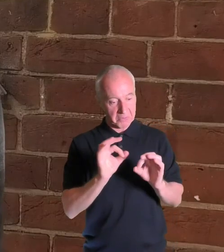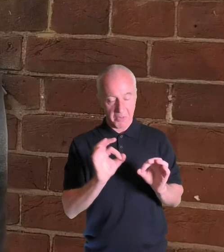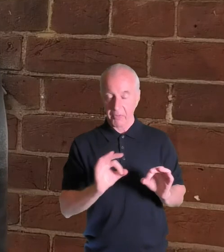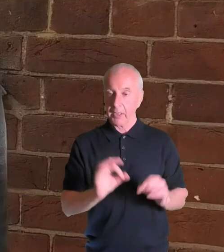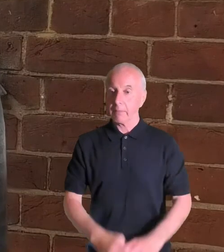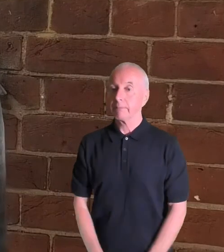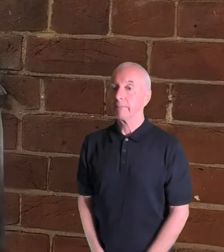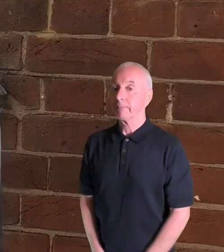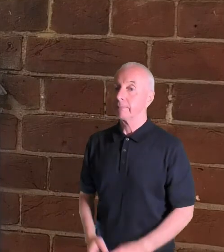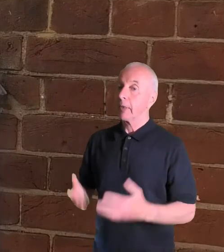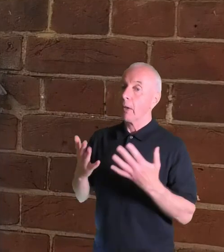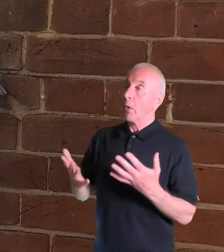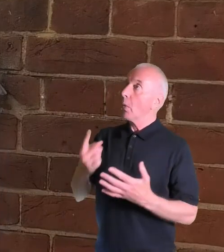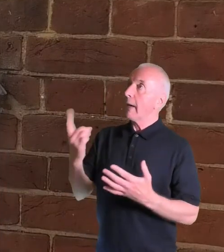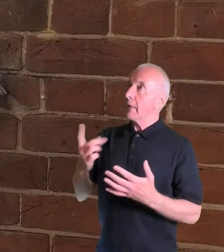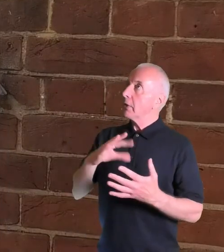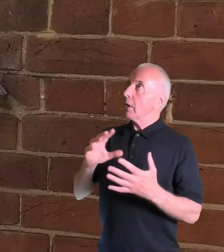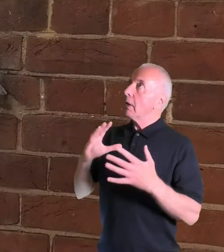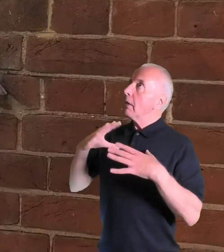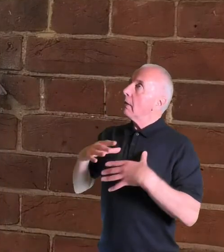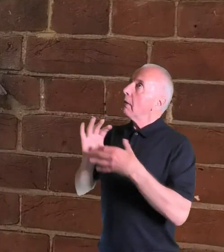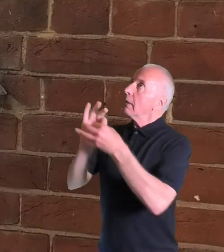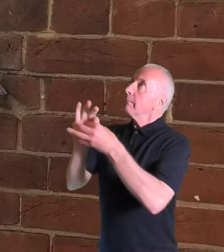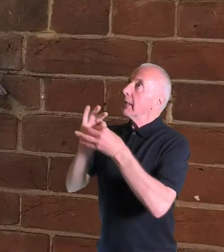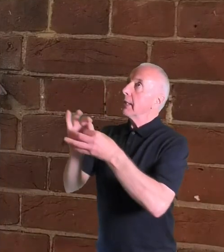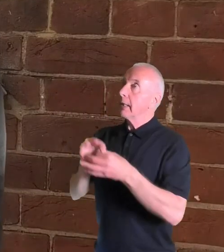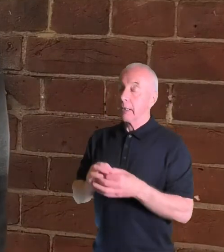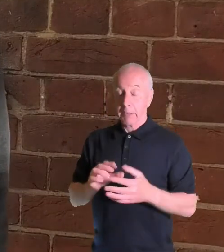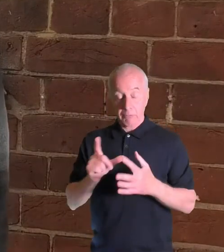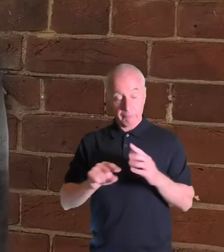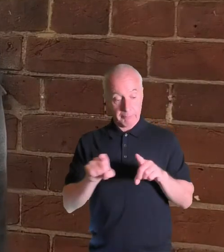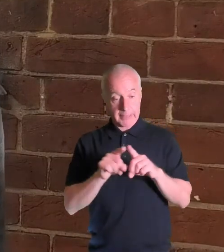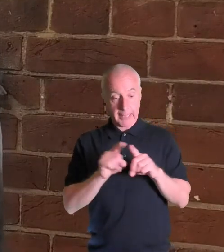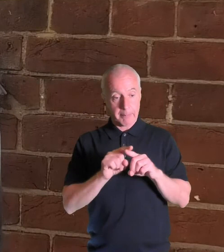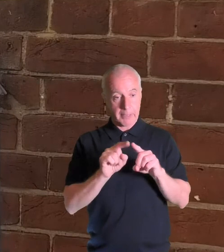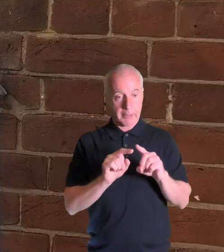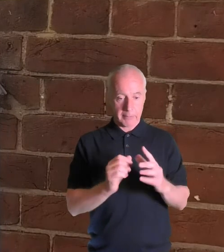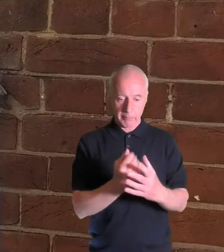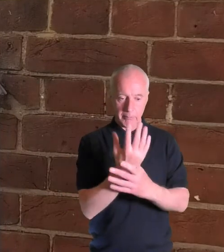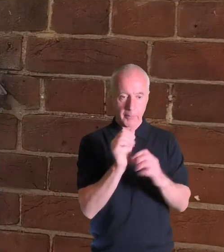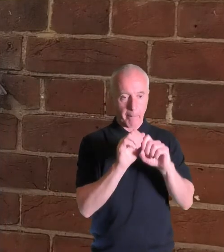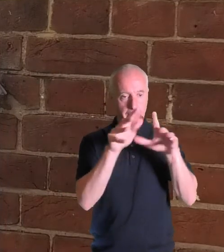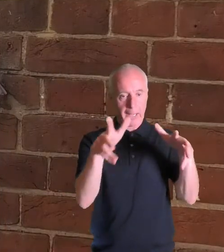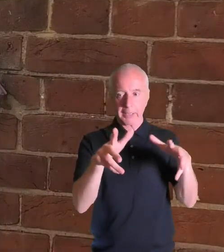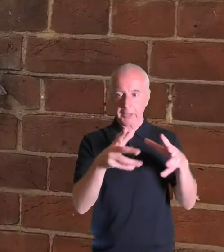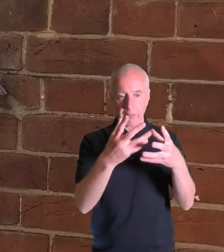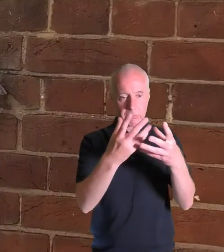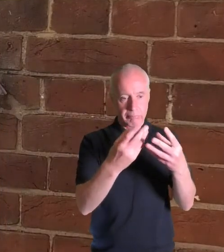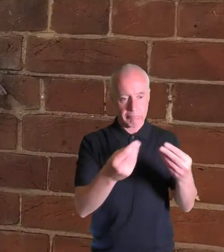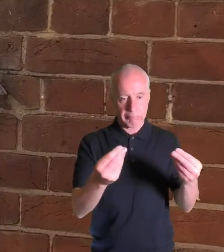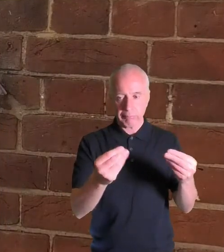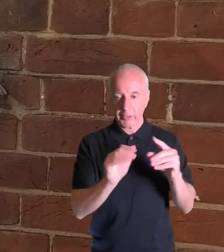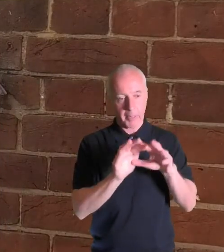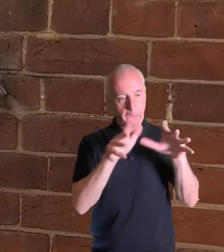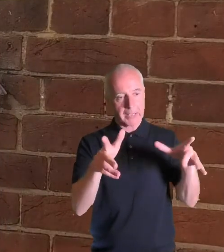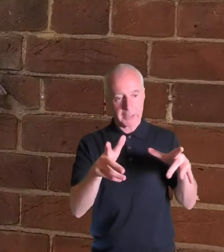Whoever does not abide in me is thrown away like a branch and withers. Such branches are gathered and thrown